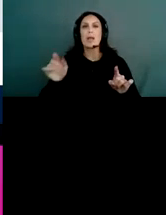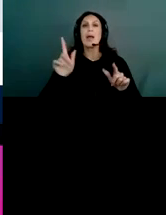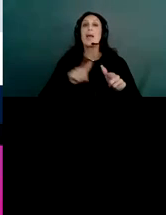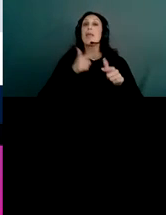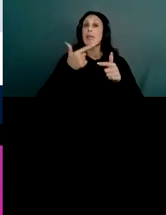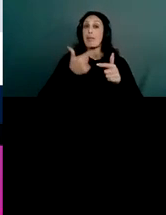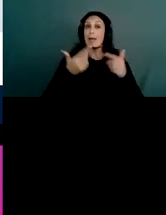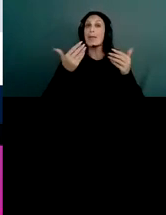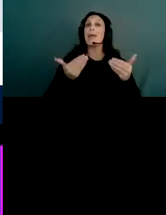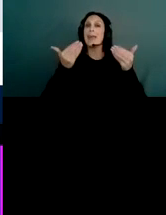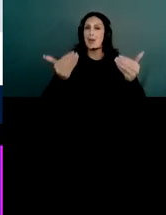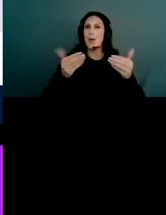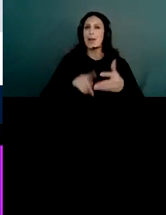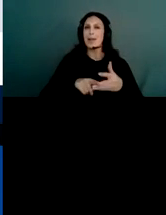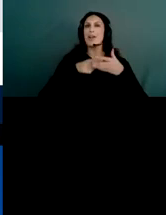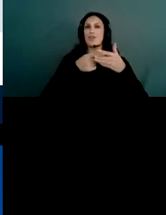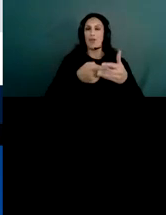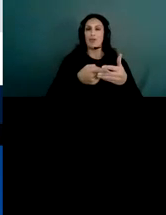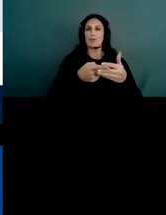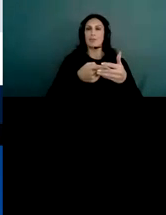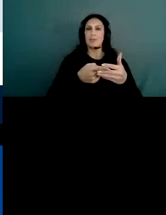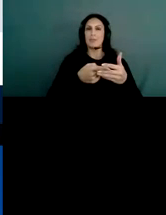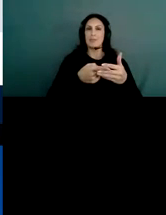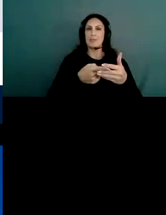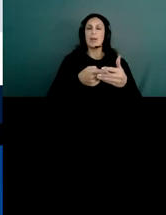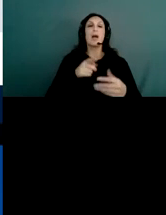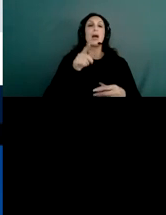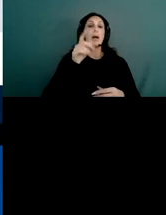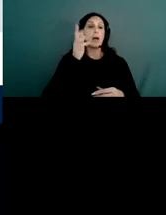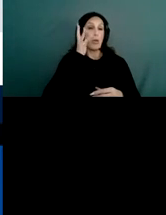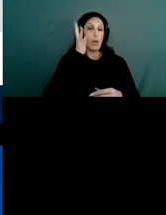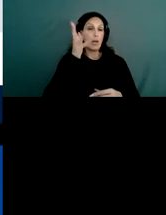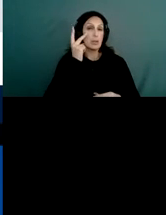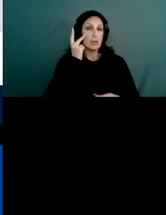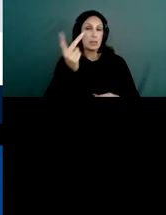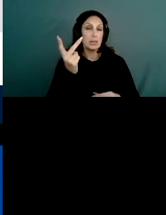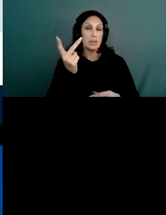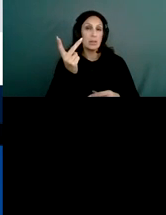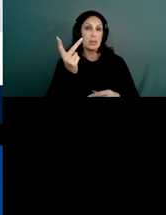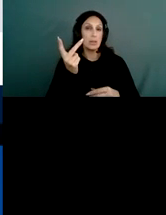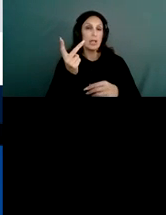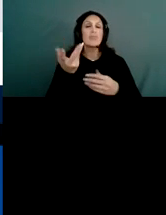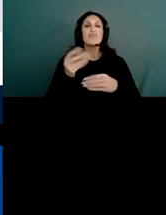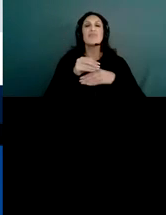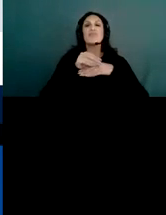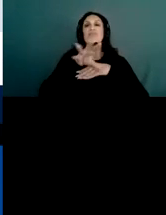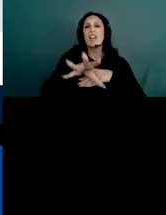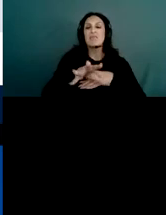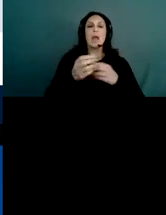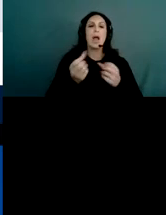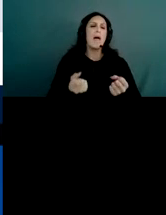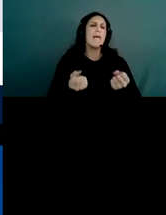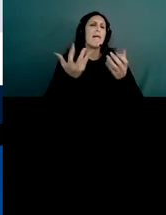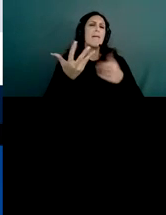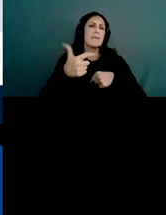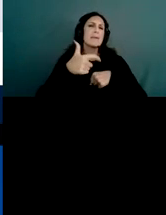home screen where they can see how much weekly time they need to spend in each of the 3 areas: Weekly usage requirements for each